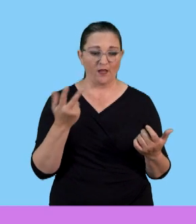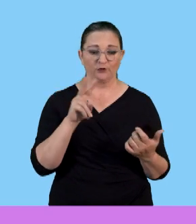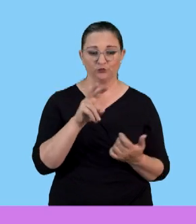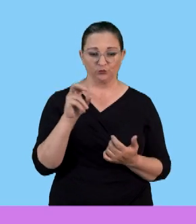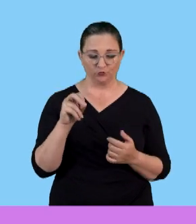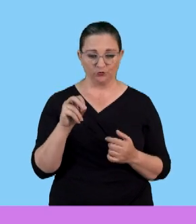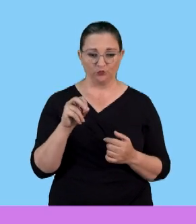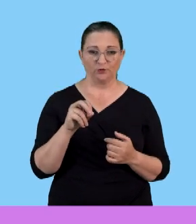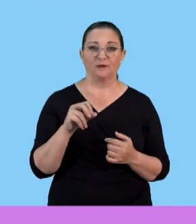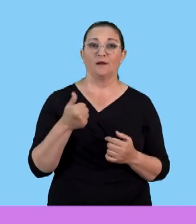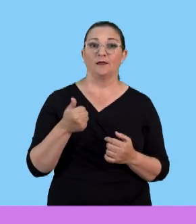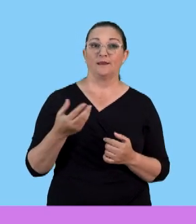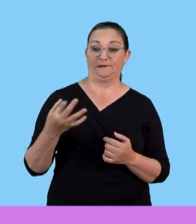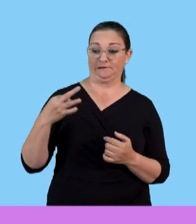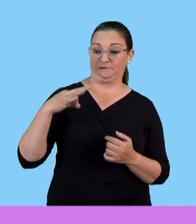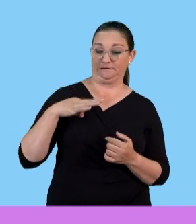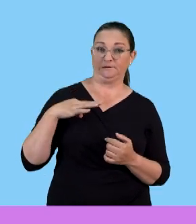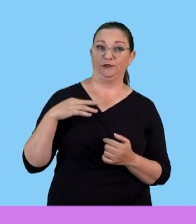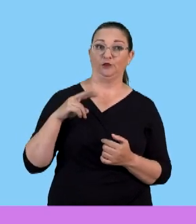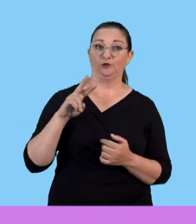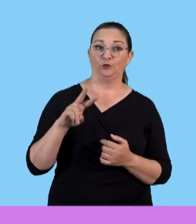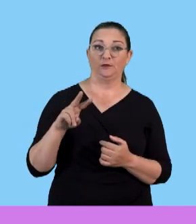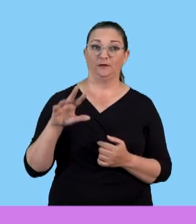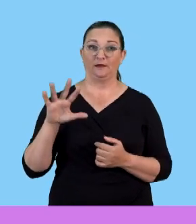says the total income is 25, meaning it is